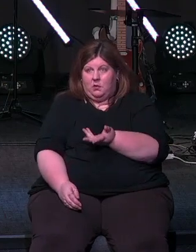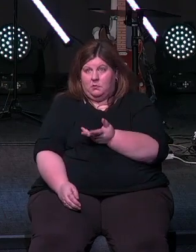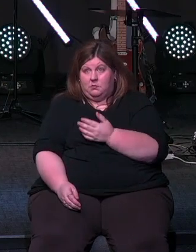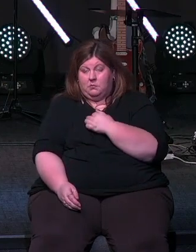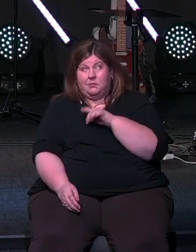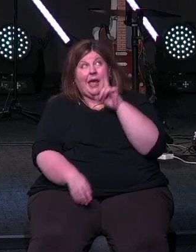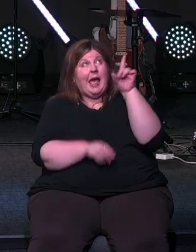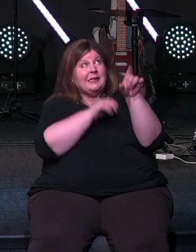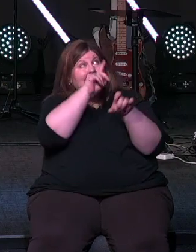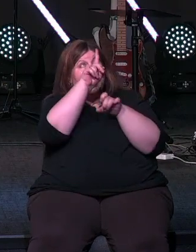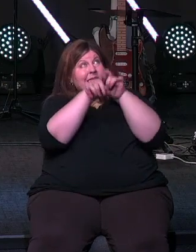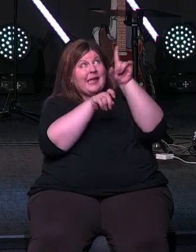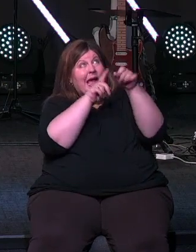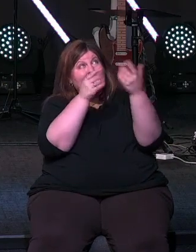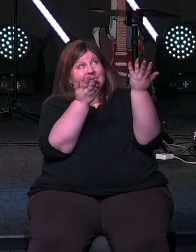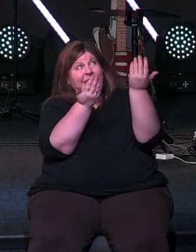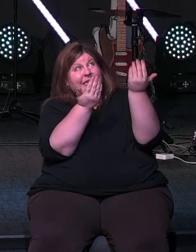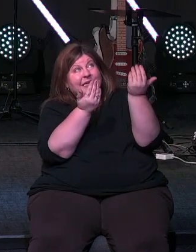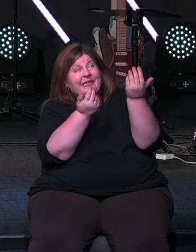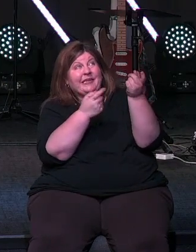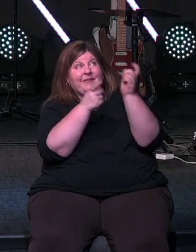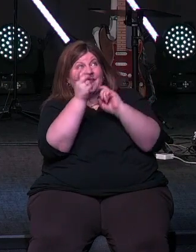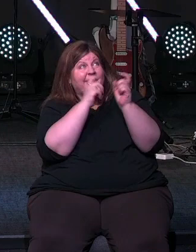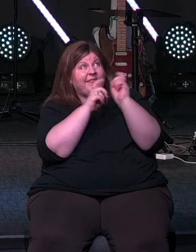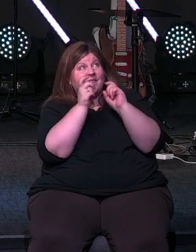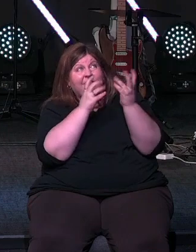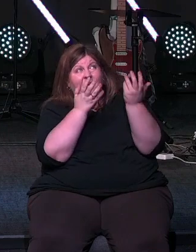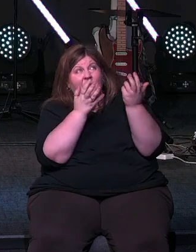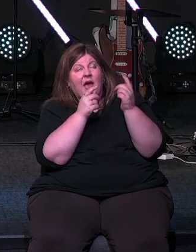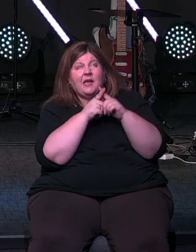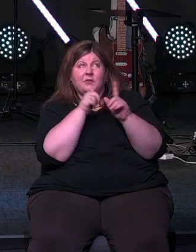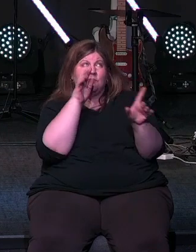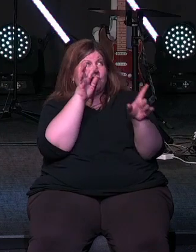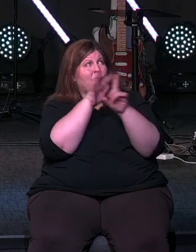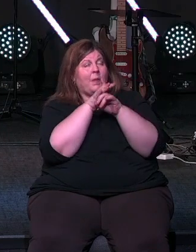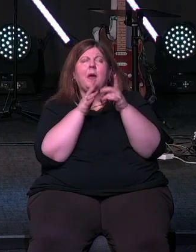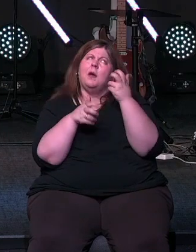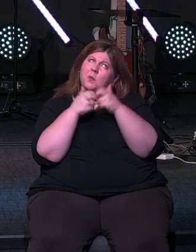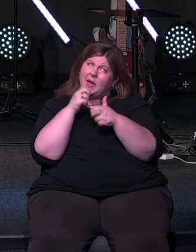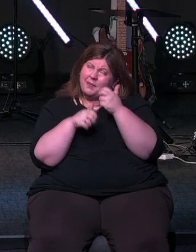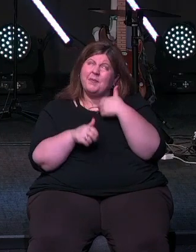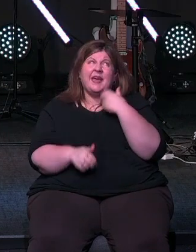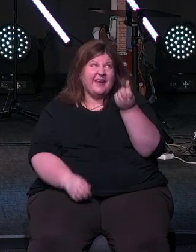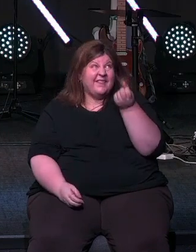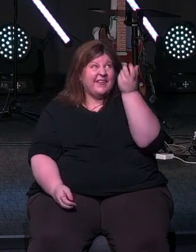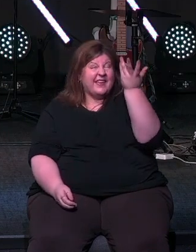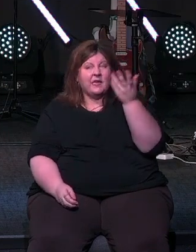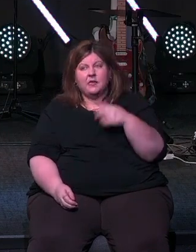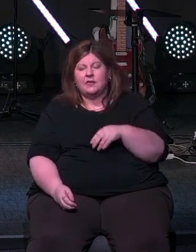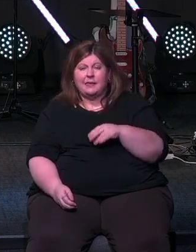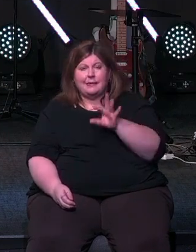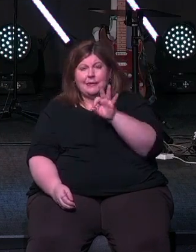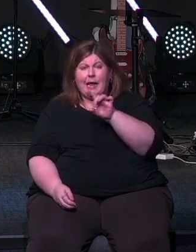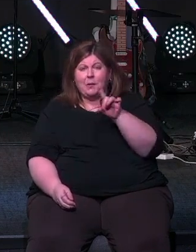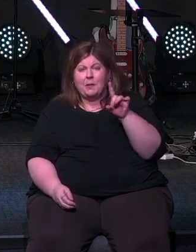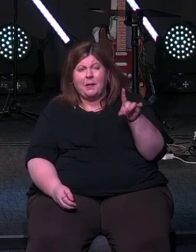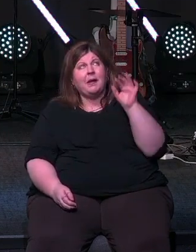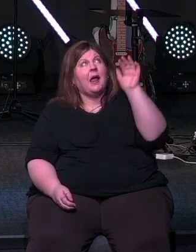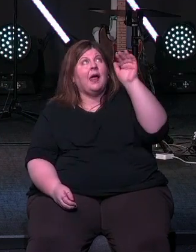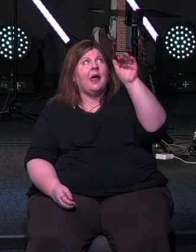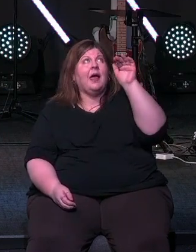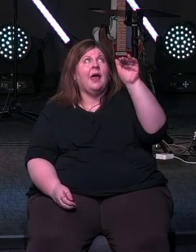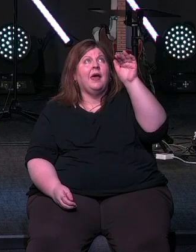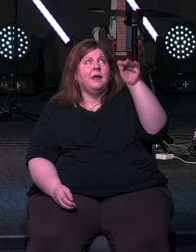stuff? Is it to get what you want? Is it to show up to God when you have a problem? Is it your 911 that's always available, no